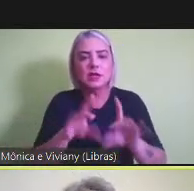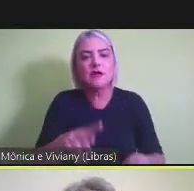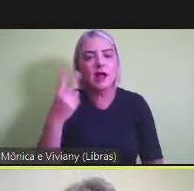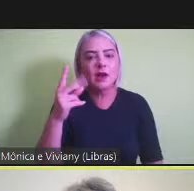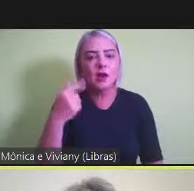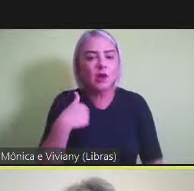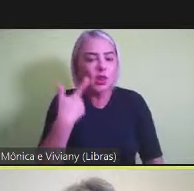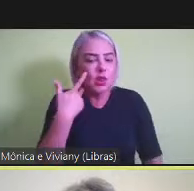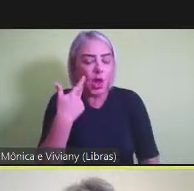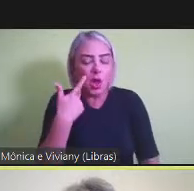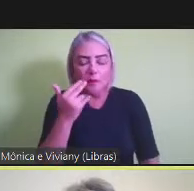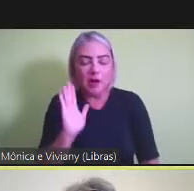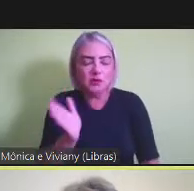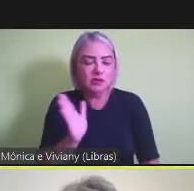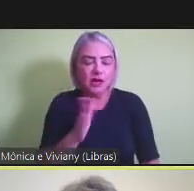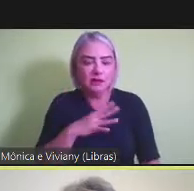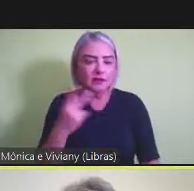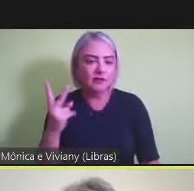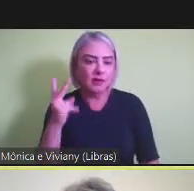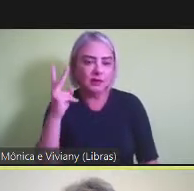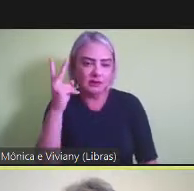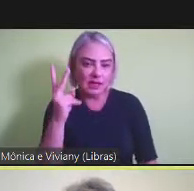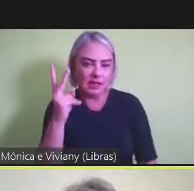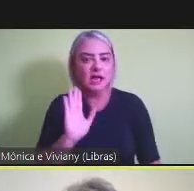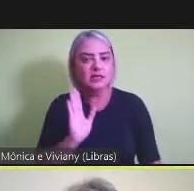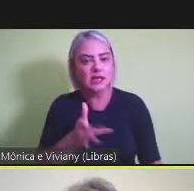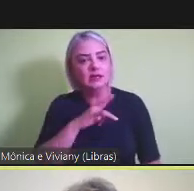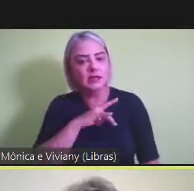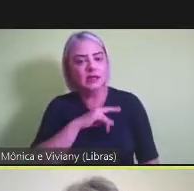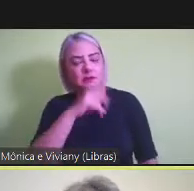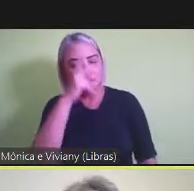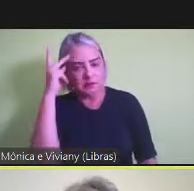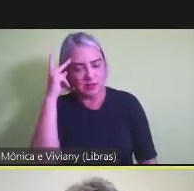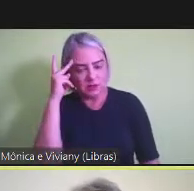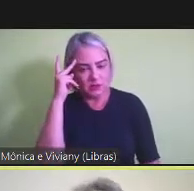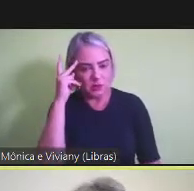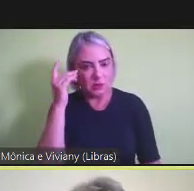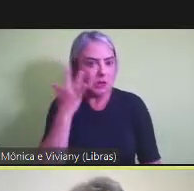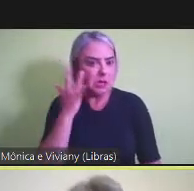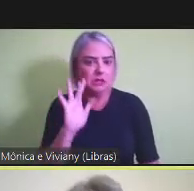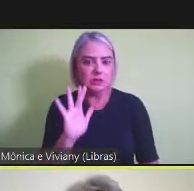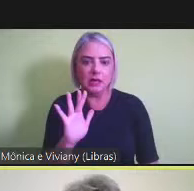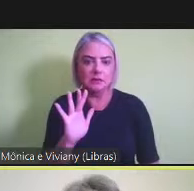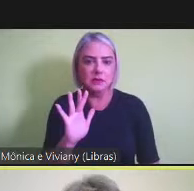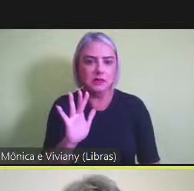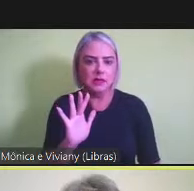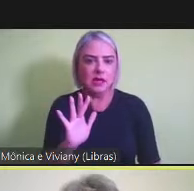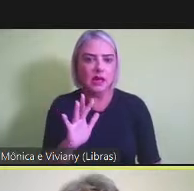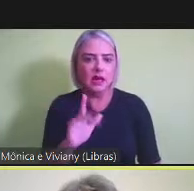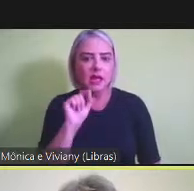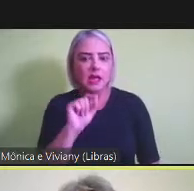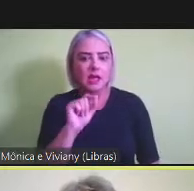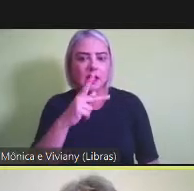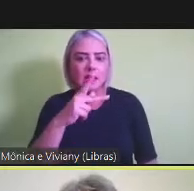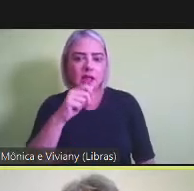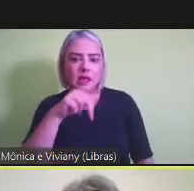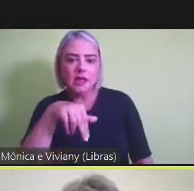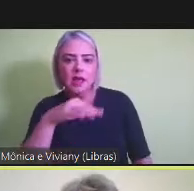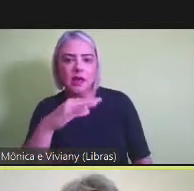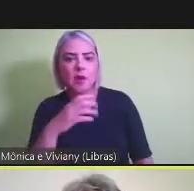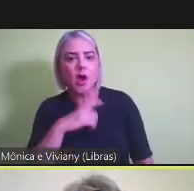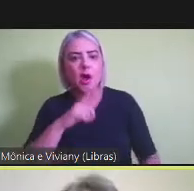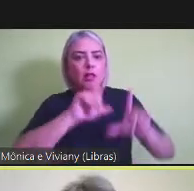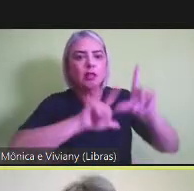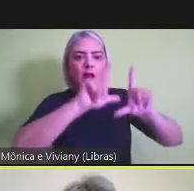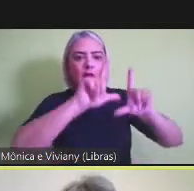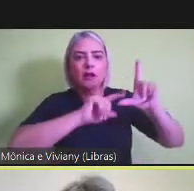of healthcare is maybe taken for granted, and now we're valuing it, and people didn't